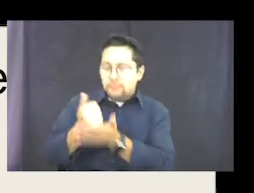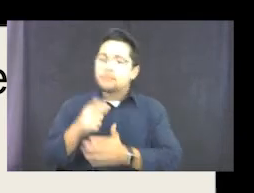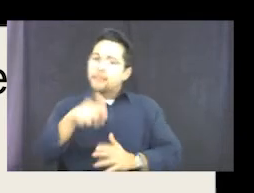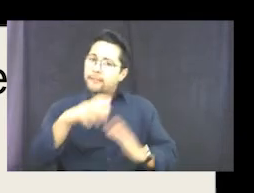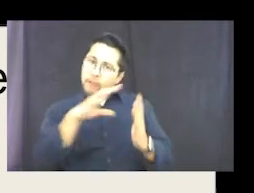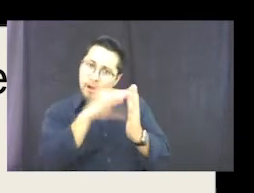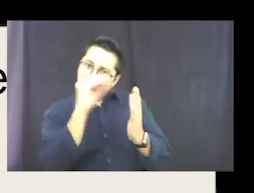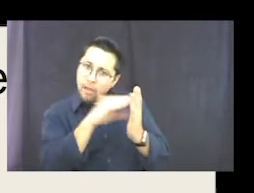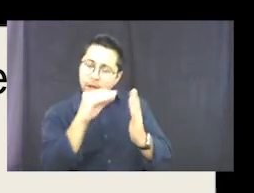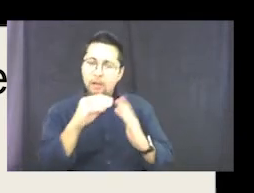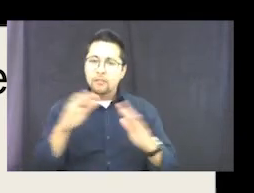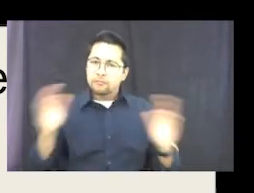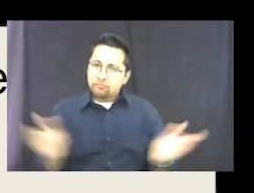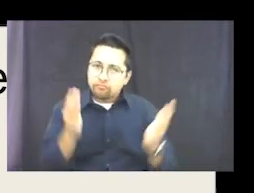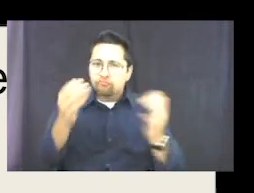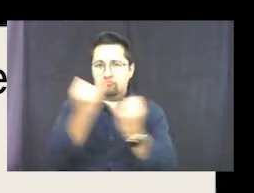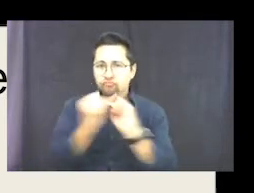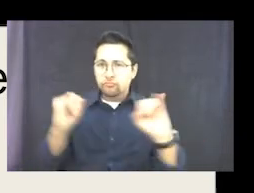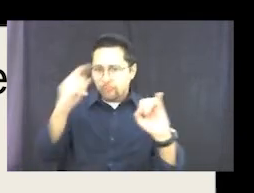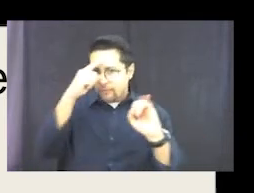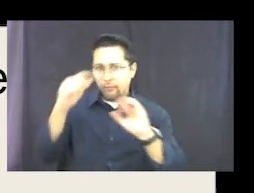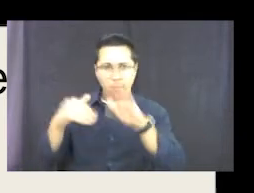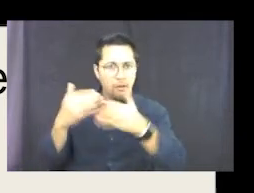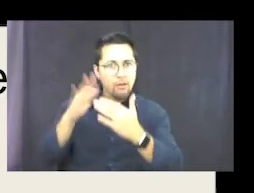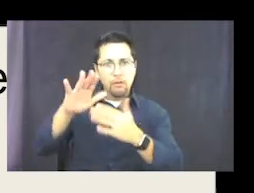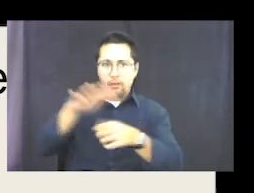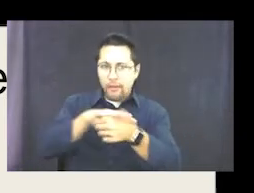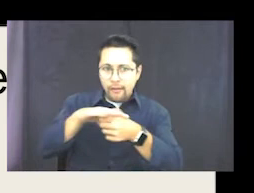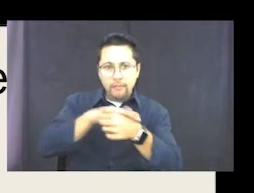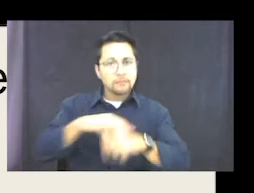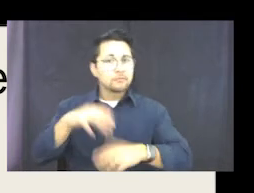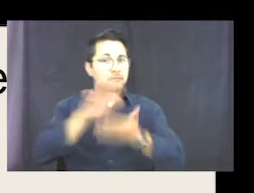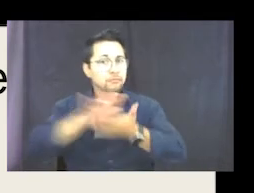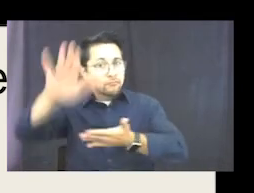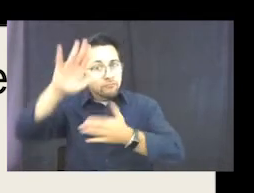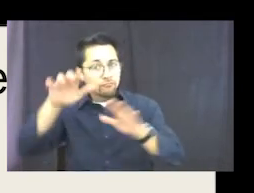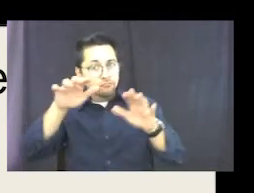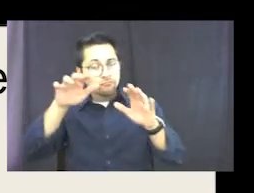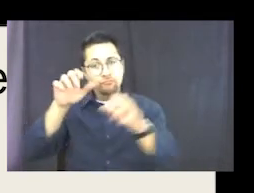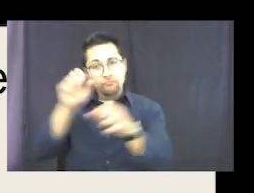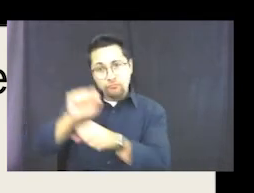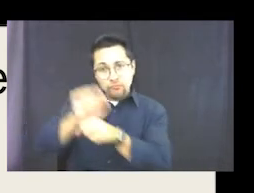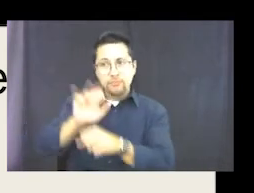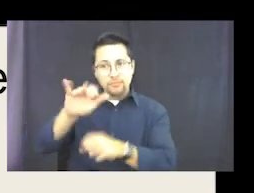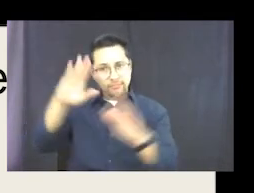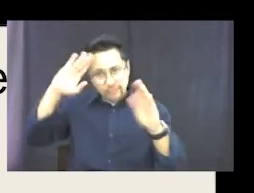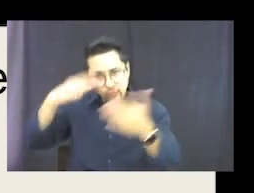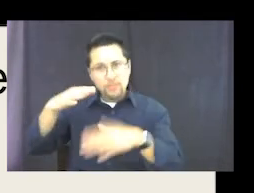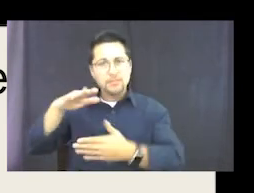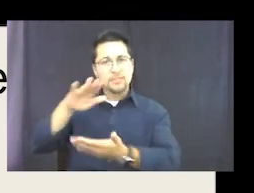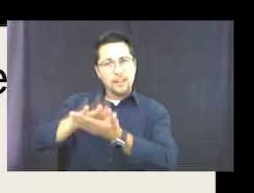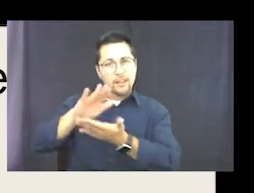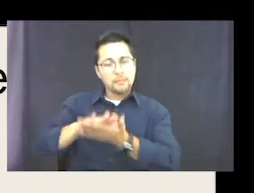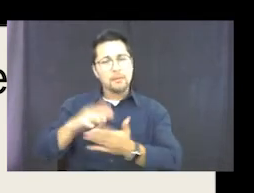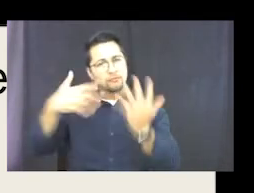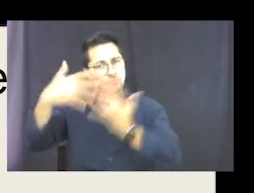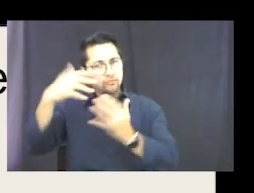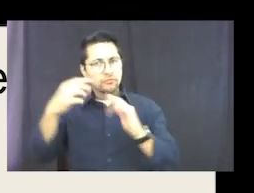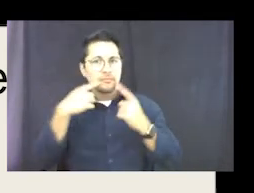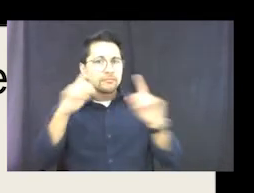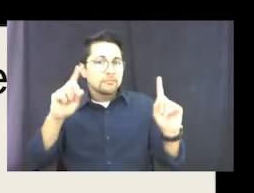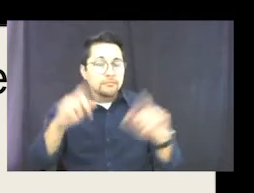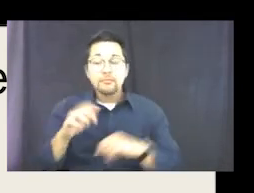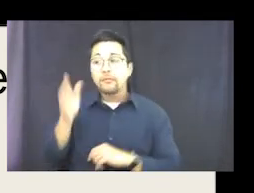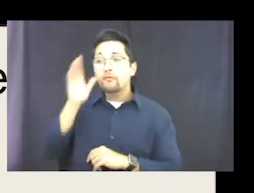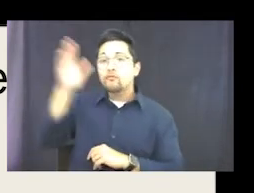skills to promote independence in all areas of life. Your college careers, which focus on your academic and social success, your future or